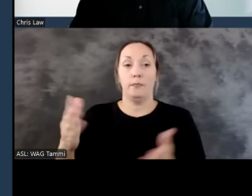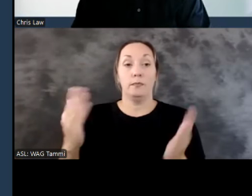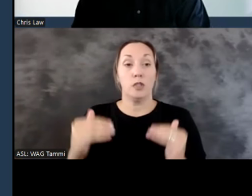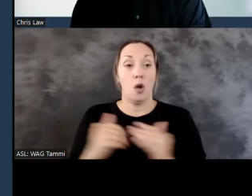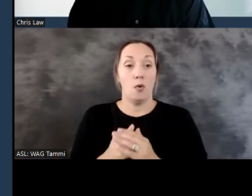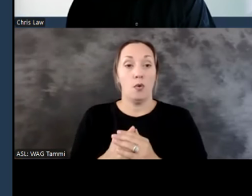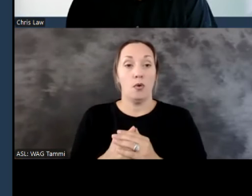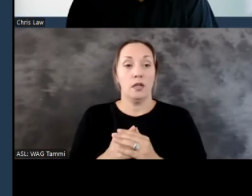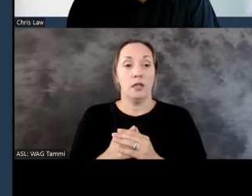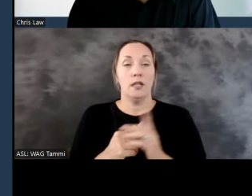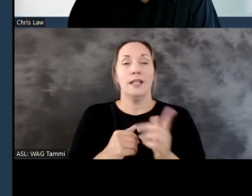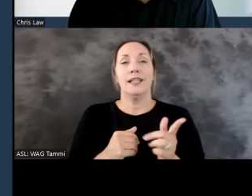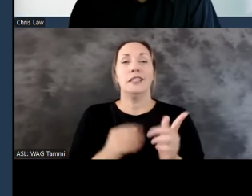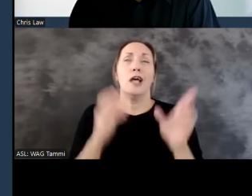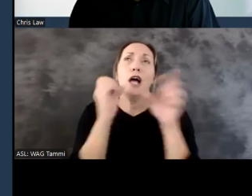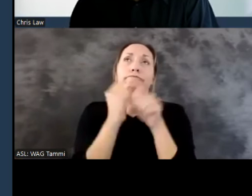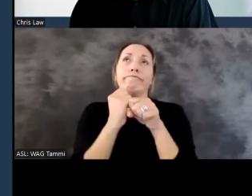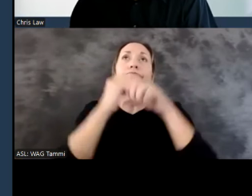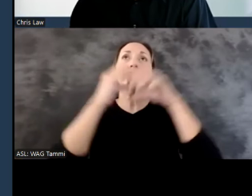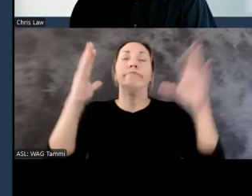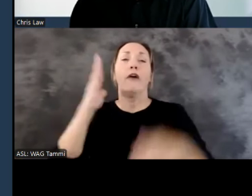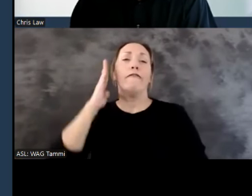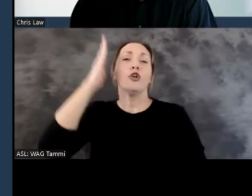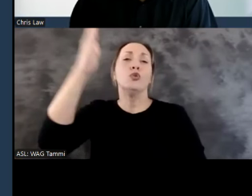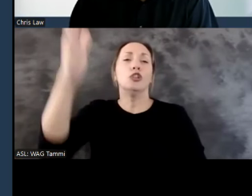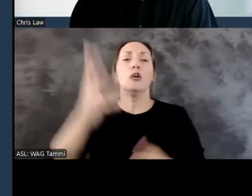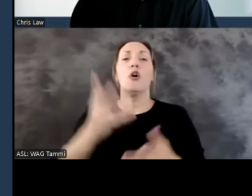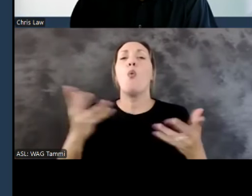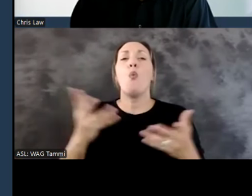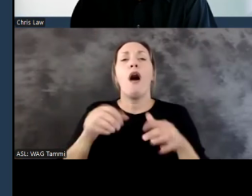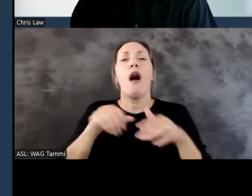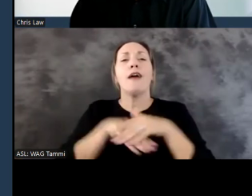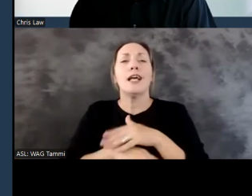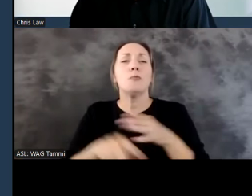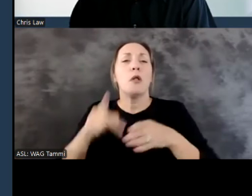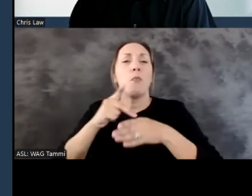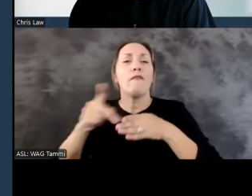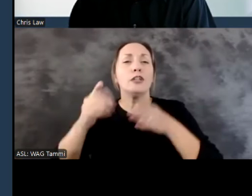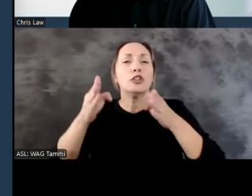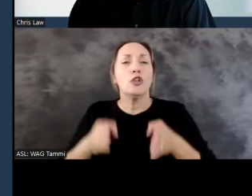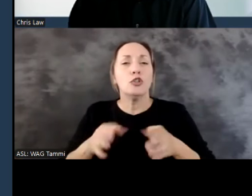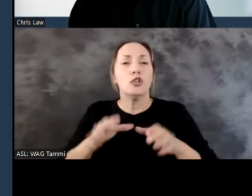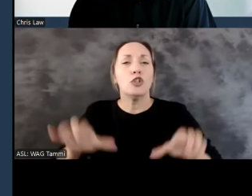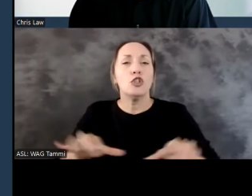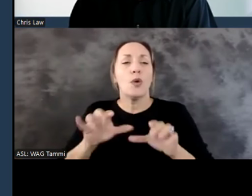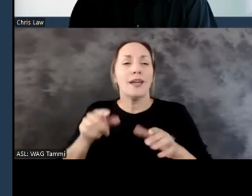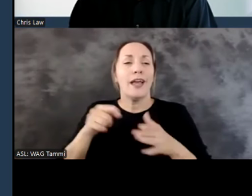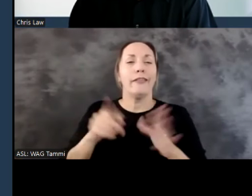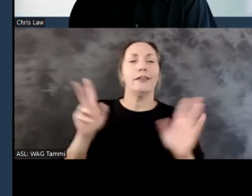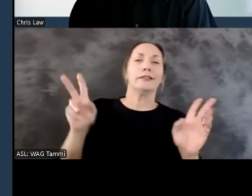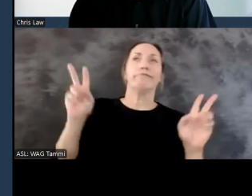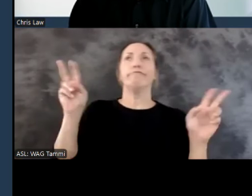this is an imagined future. What are the accessibility professionals going to be doing in this imagined